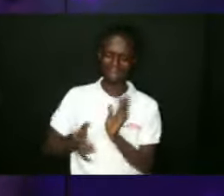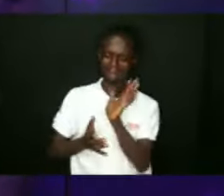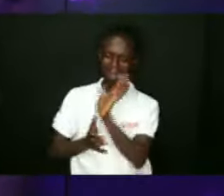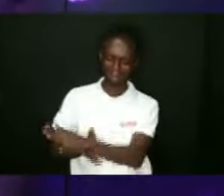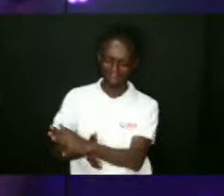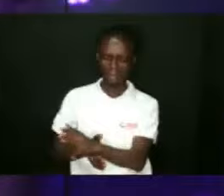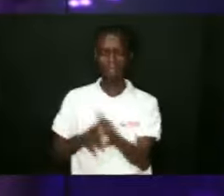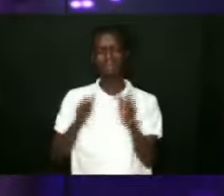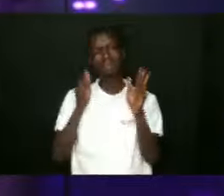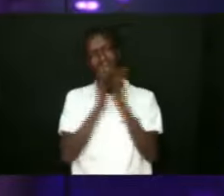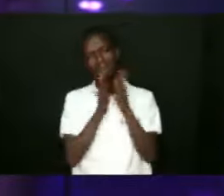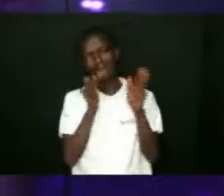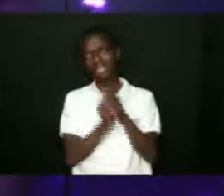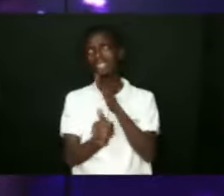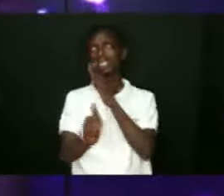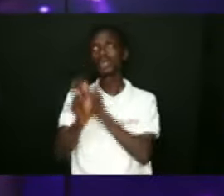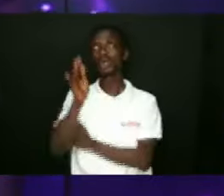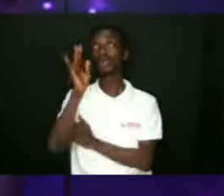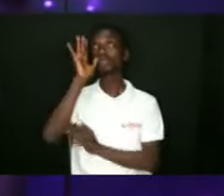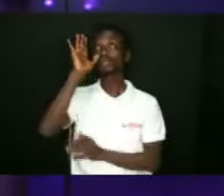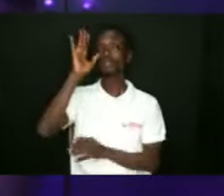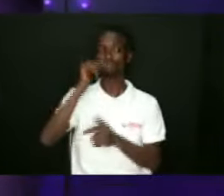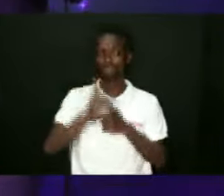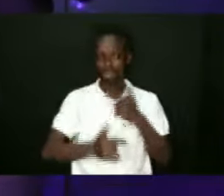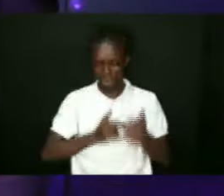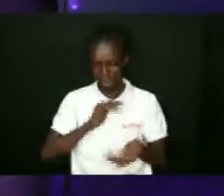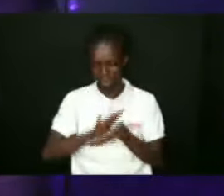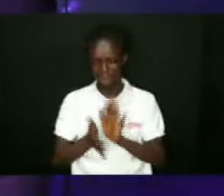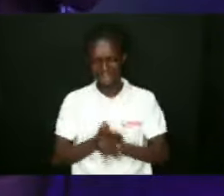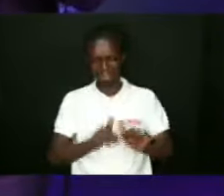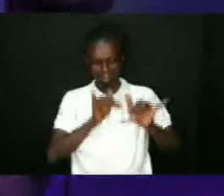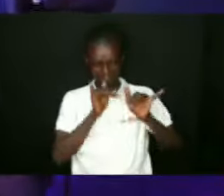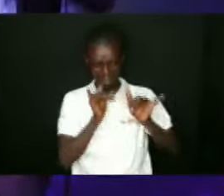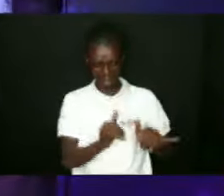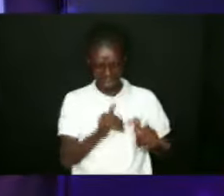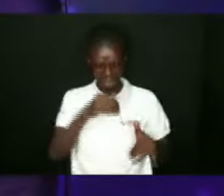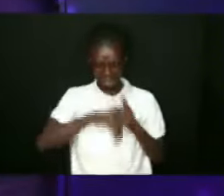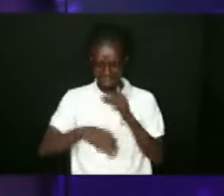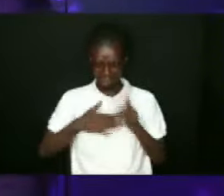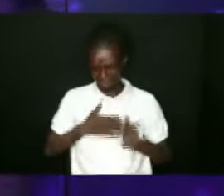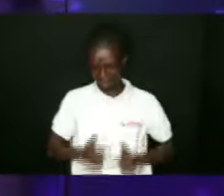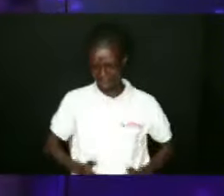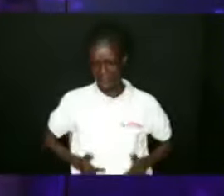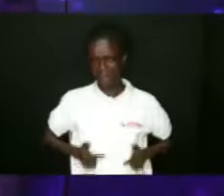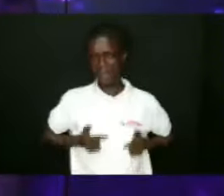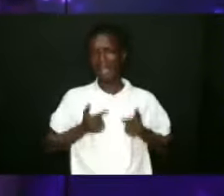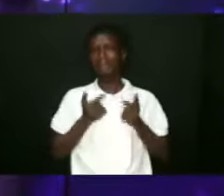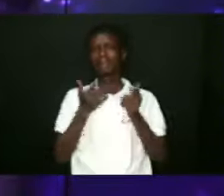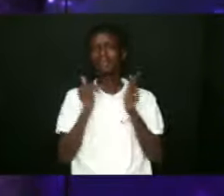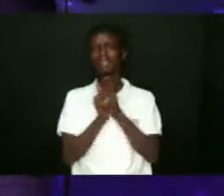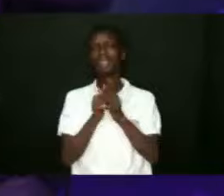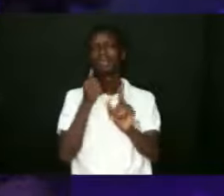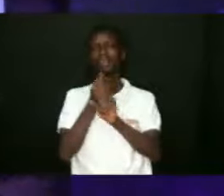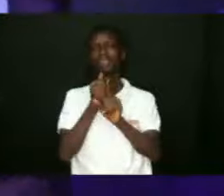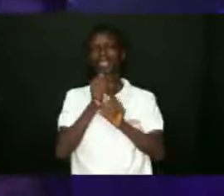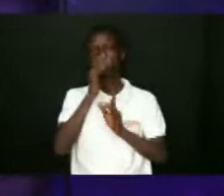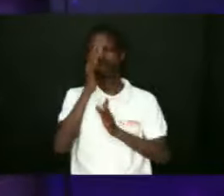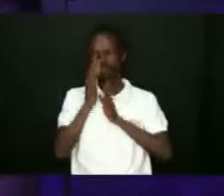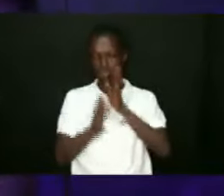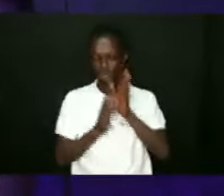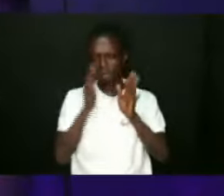I pray for that grace to be stable in Christ. Lift your voice and pray for